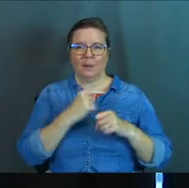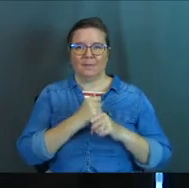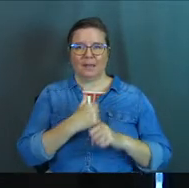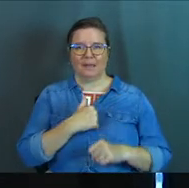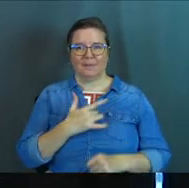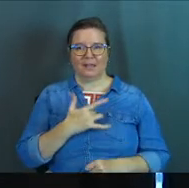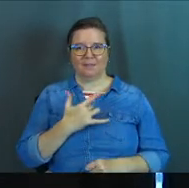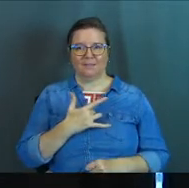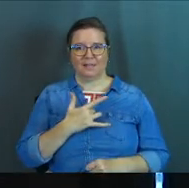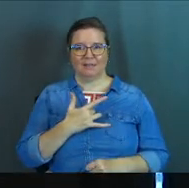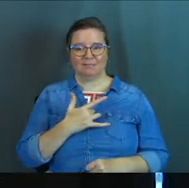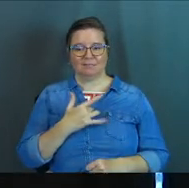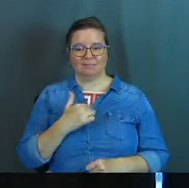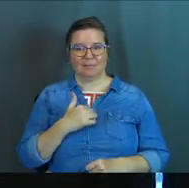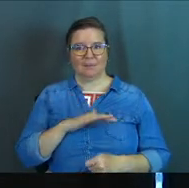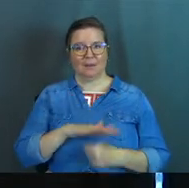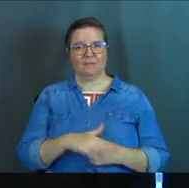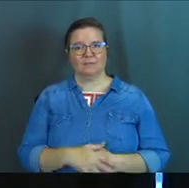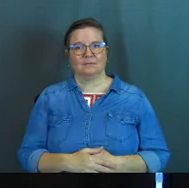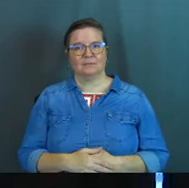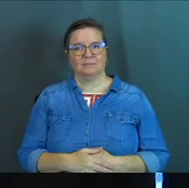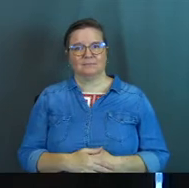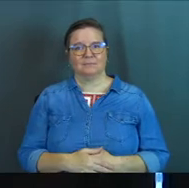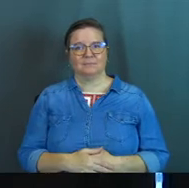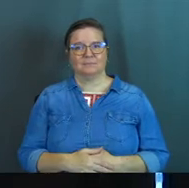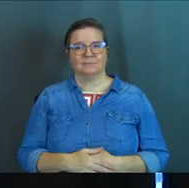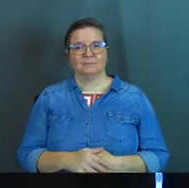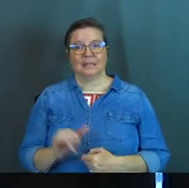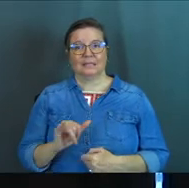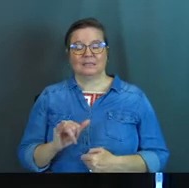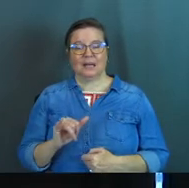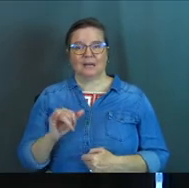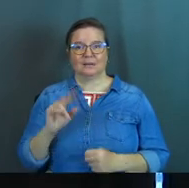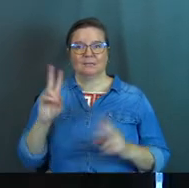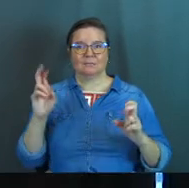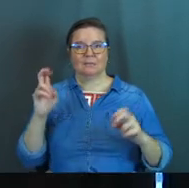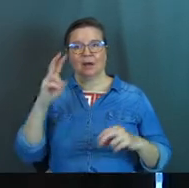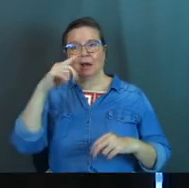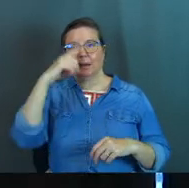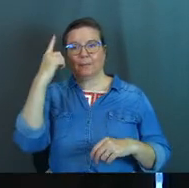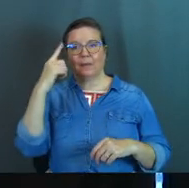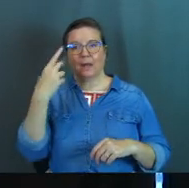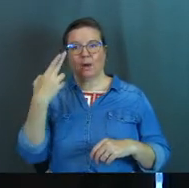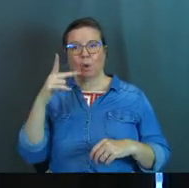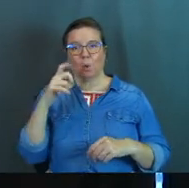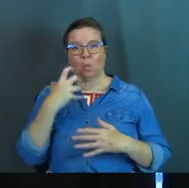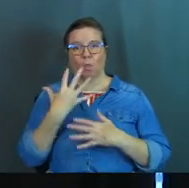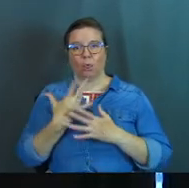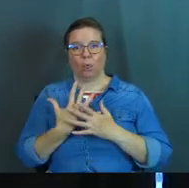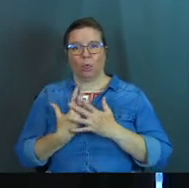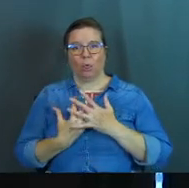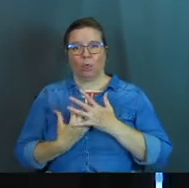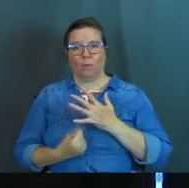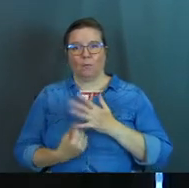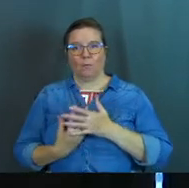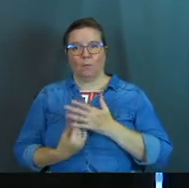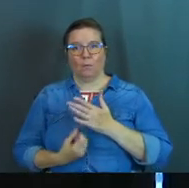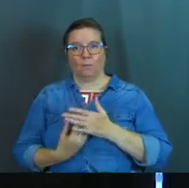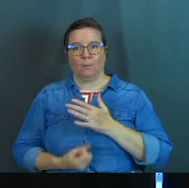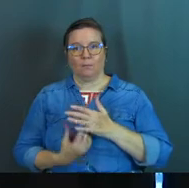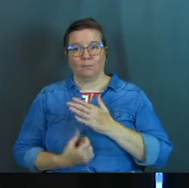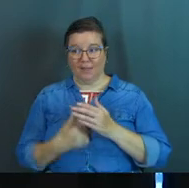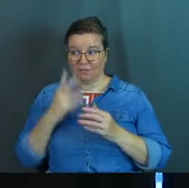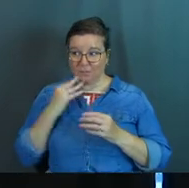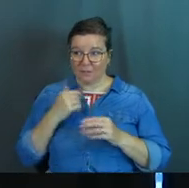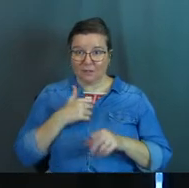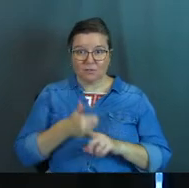make me feel like what I've done is enough. It's like a black hole in my soul. And no matter, anybody ever experienced